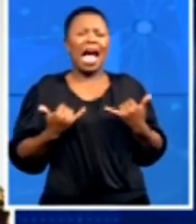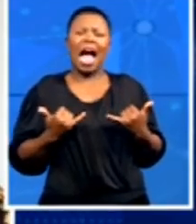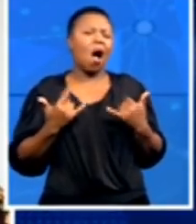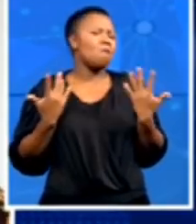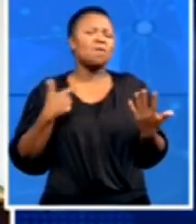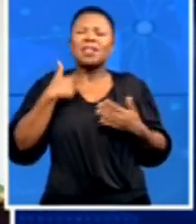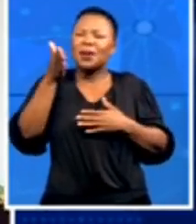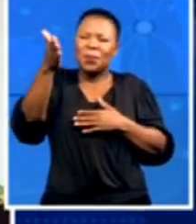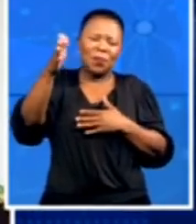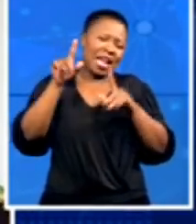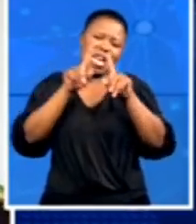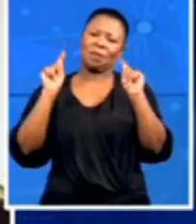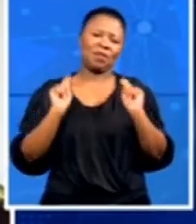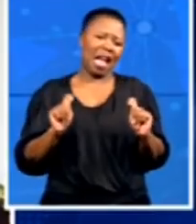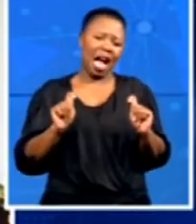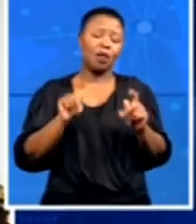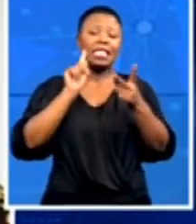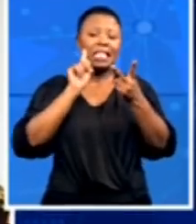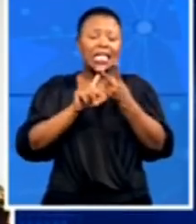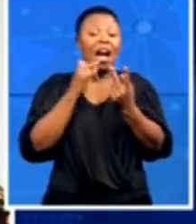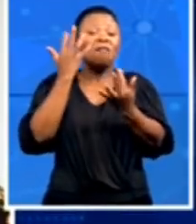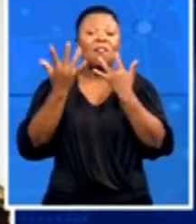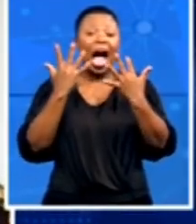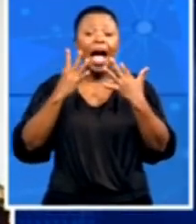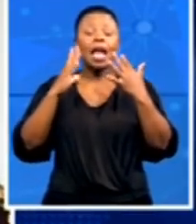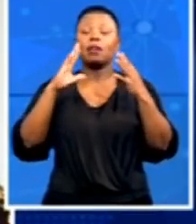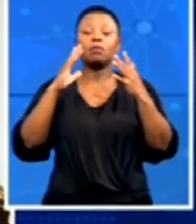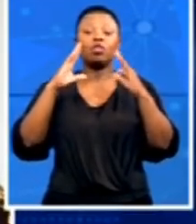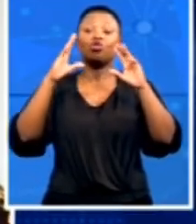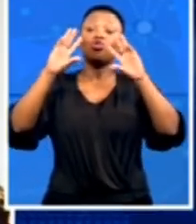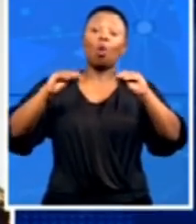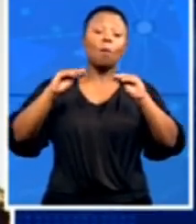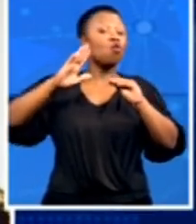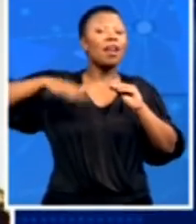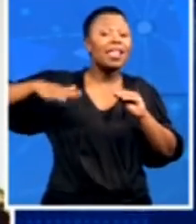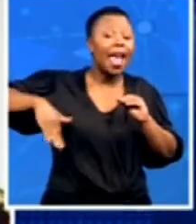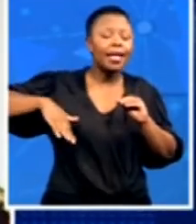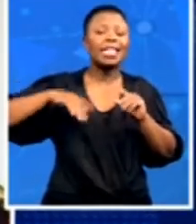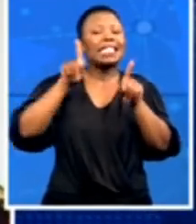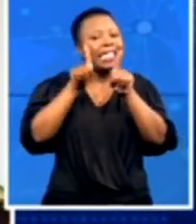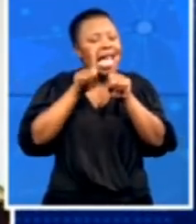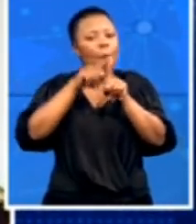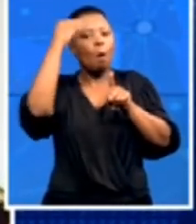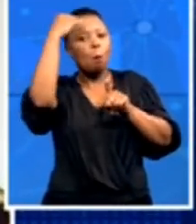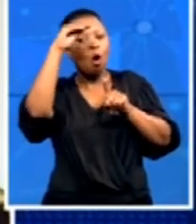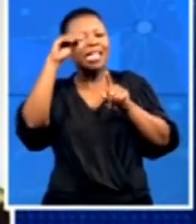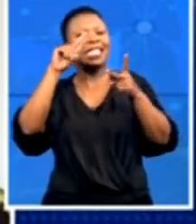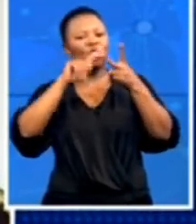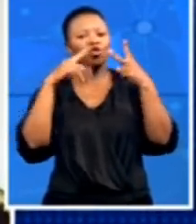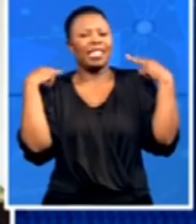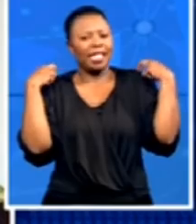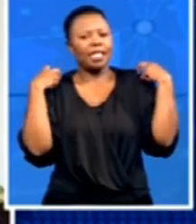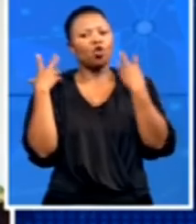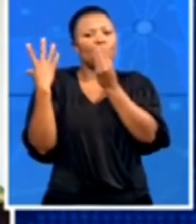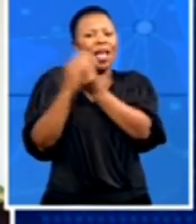been extinguished, for as long as the police themselves, together with the security of Parliament, have not given us a